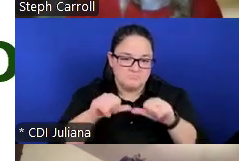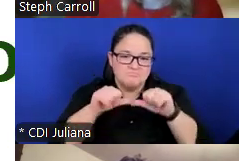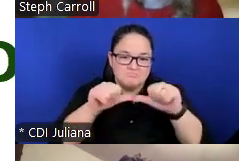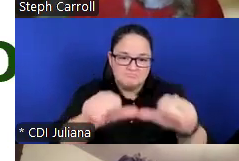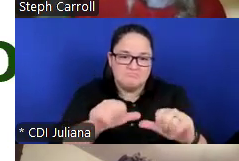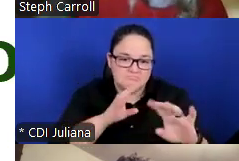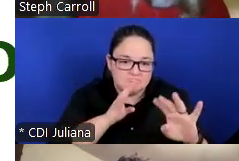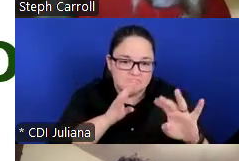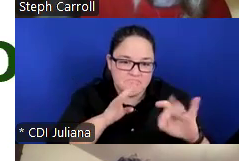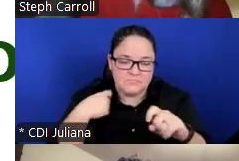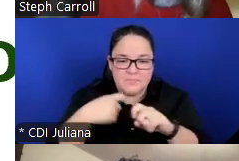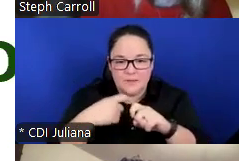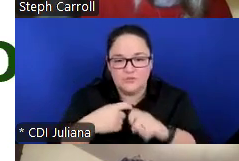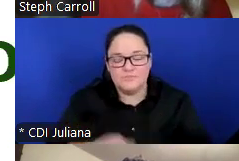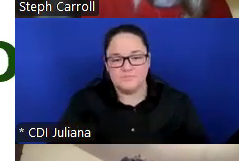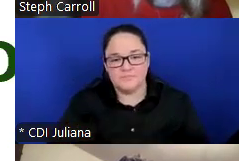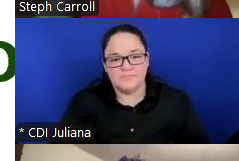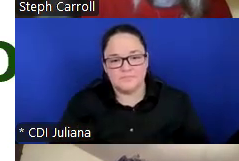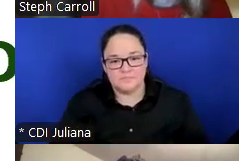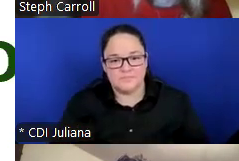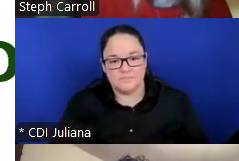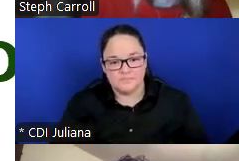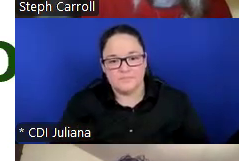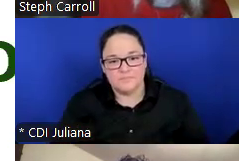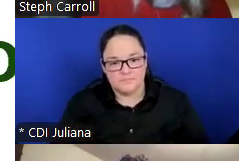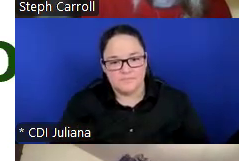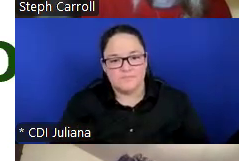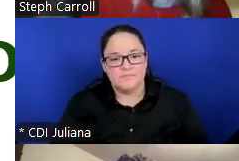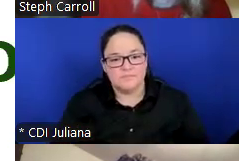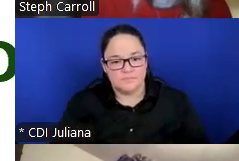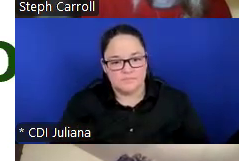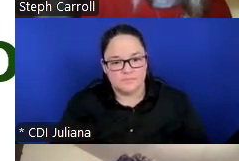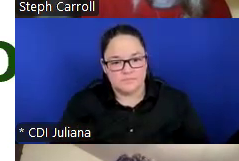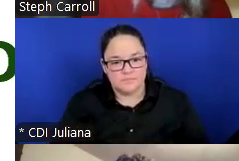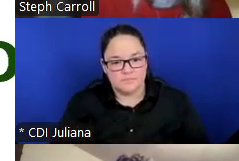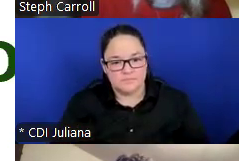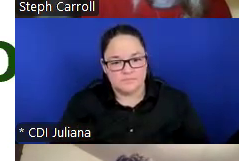en su canal, por favor pida ayuda en el chat o levante la mano.